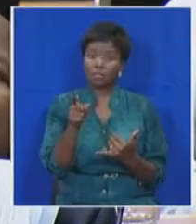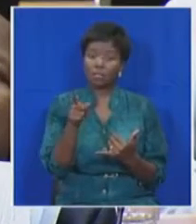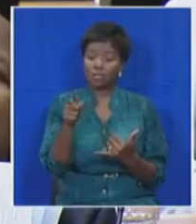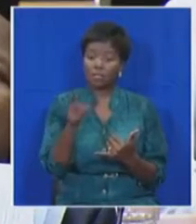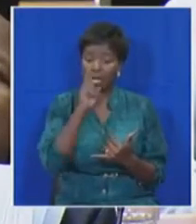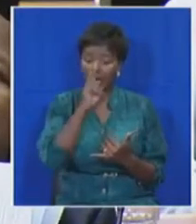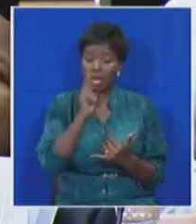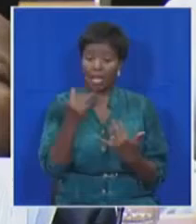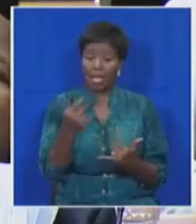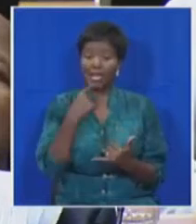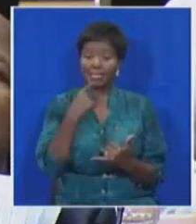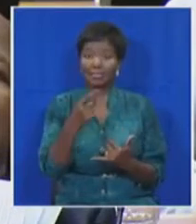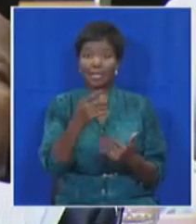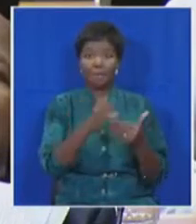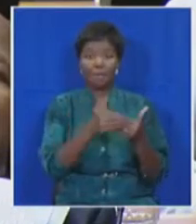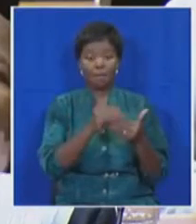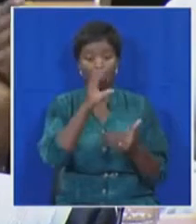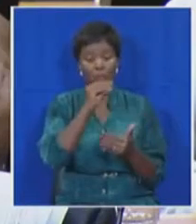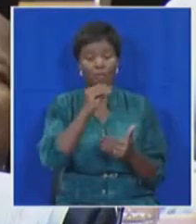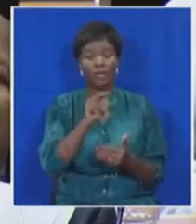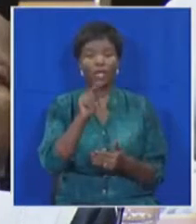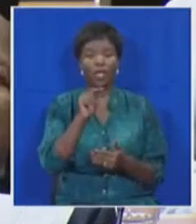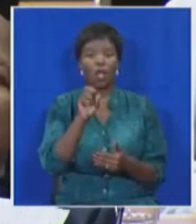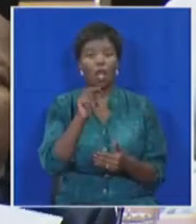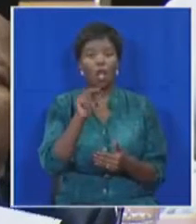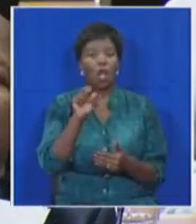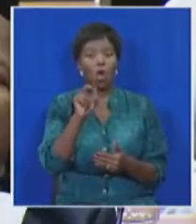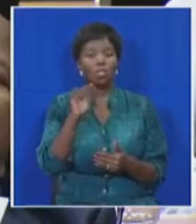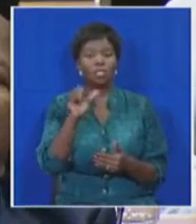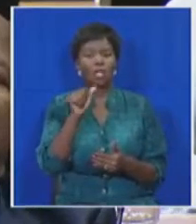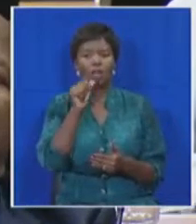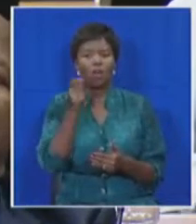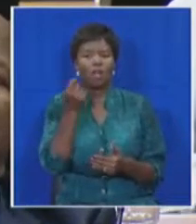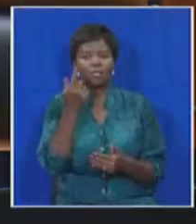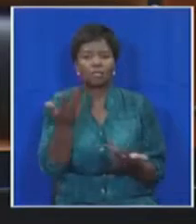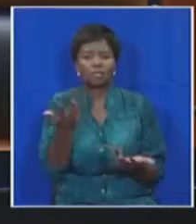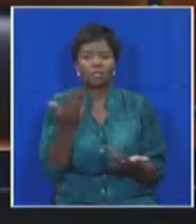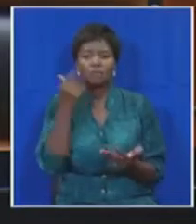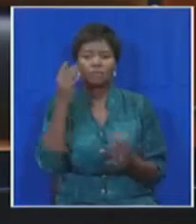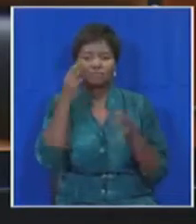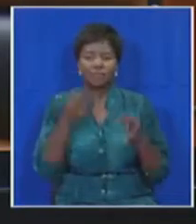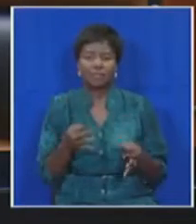has just said the member of parliament is speaking nonsense. Can you rule on that, please? Thank you.